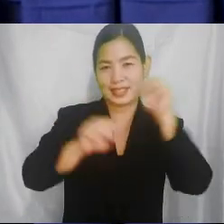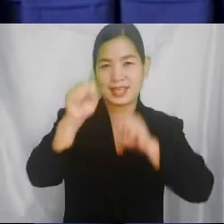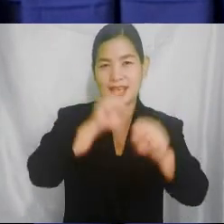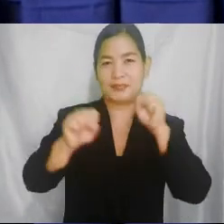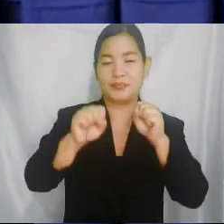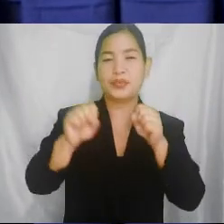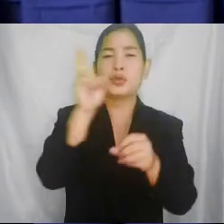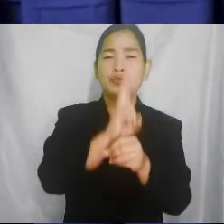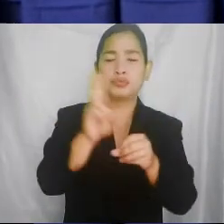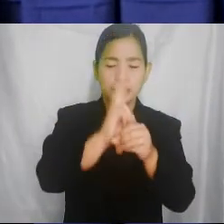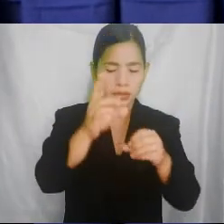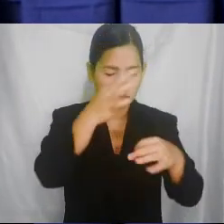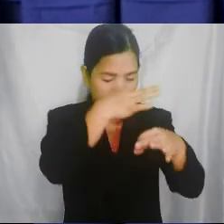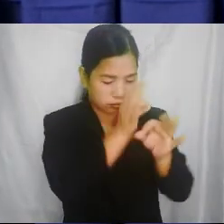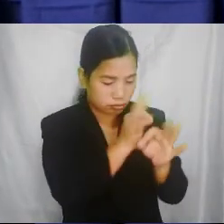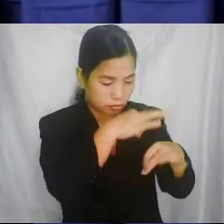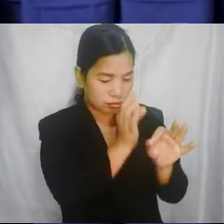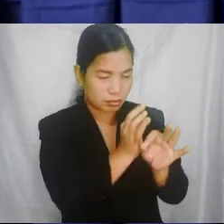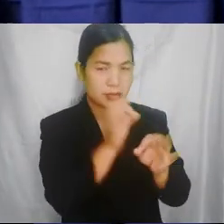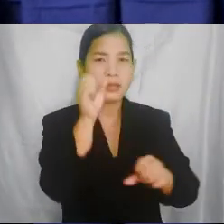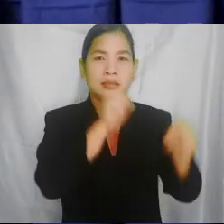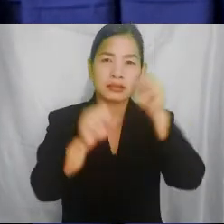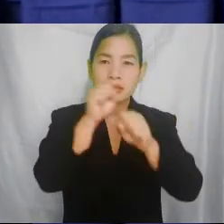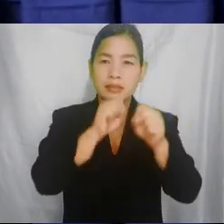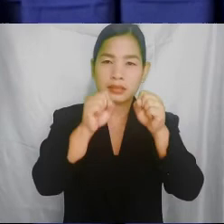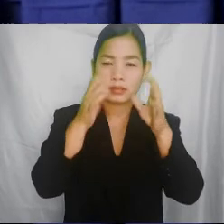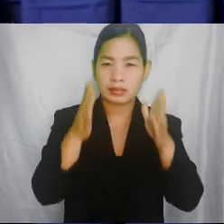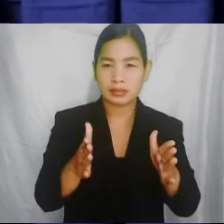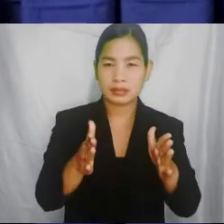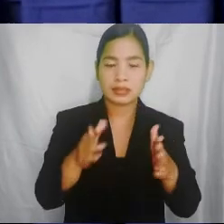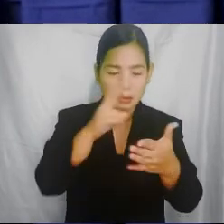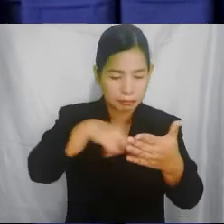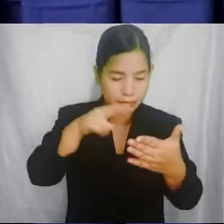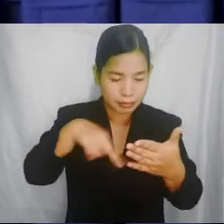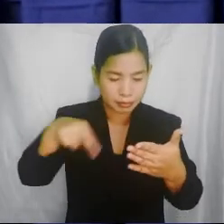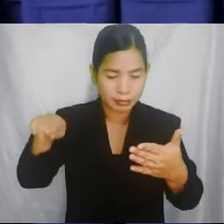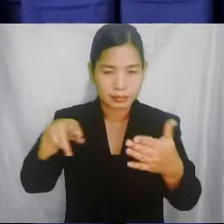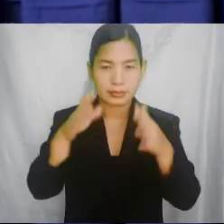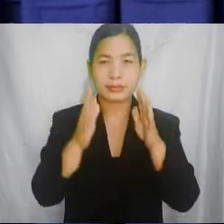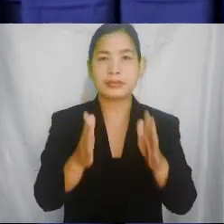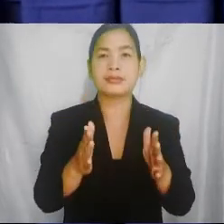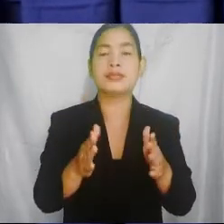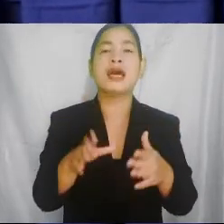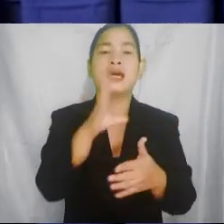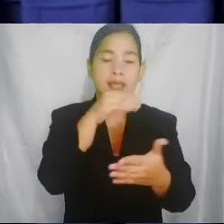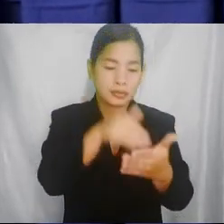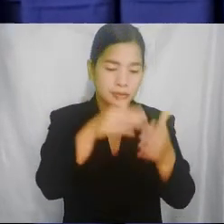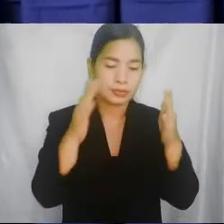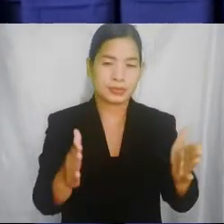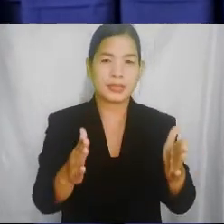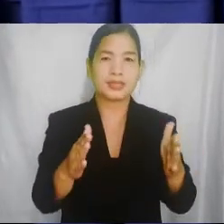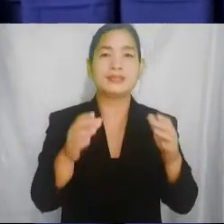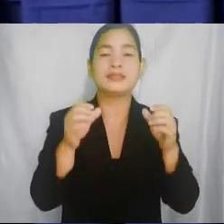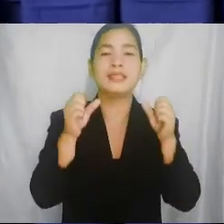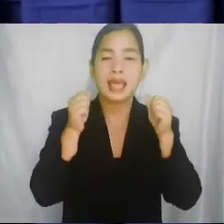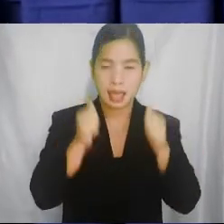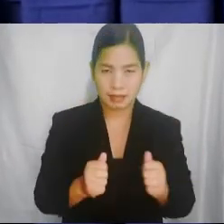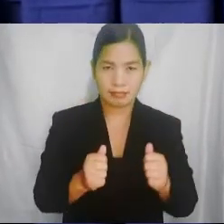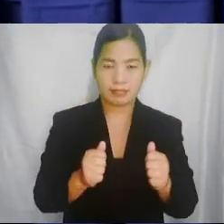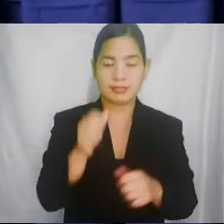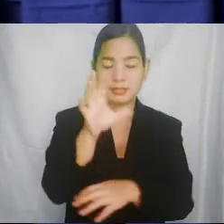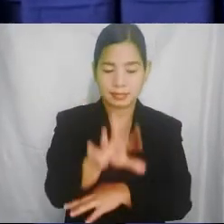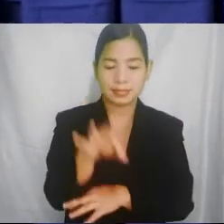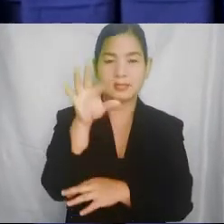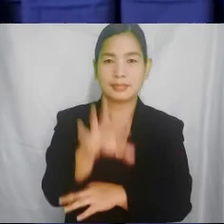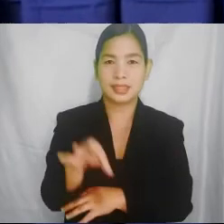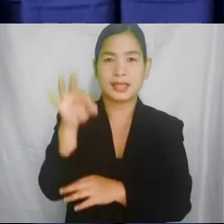microscope, scientists, researchers, and students were able to discover the existence